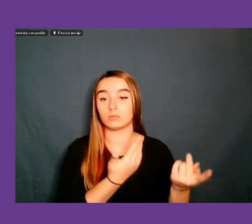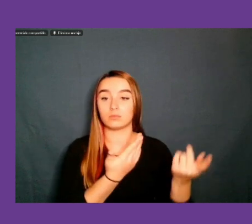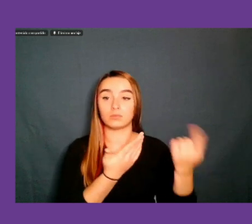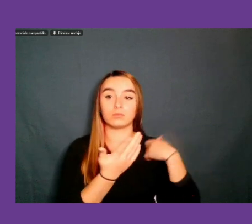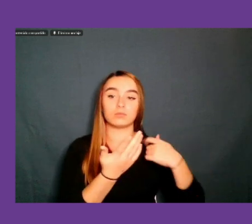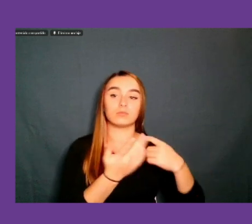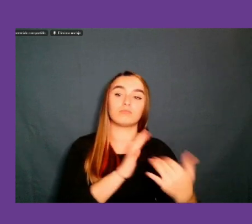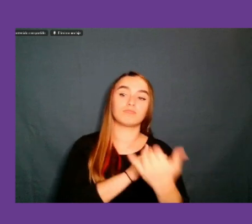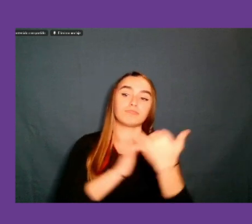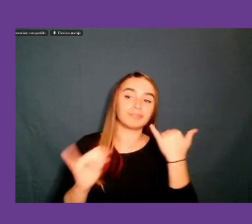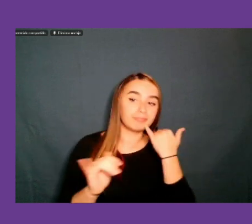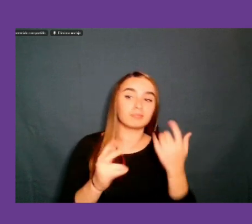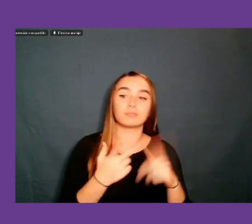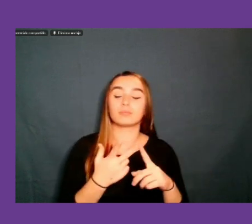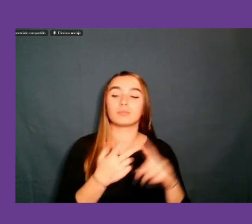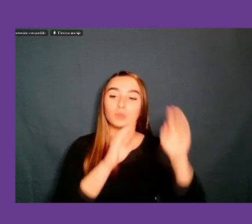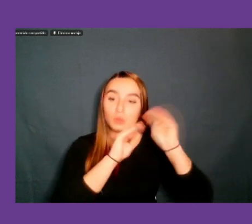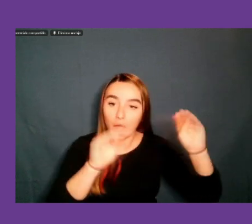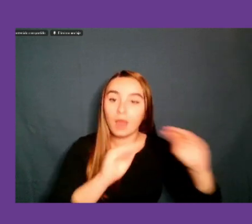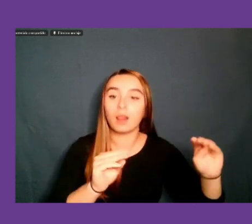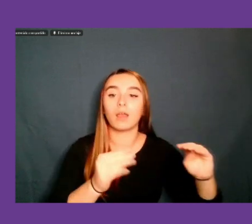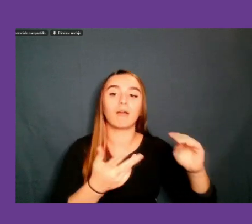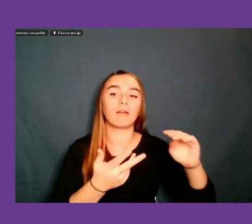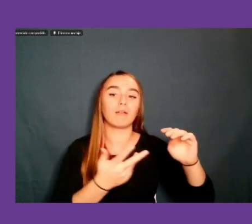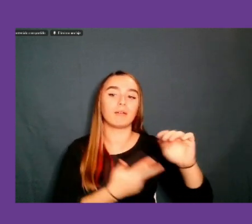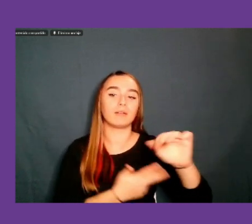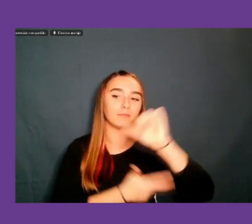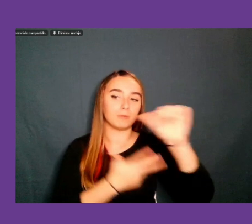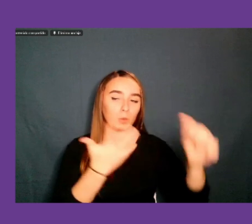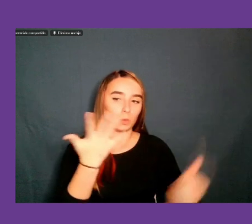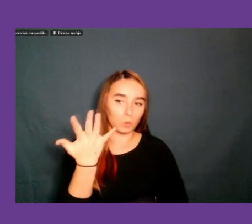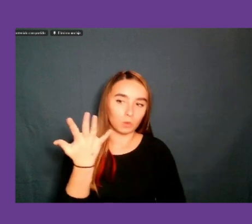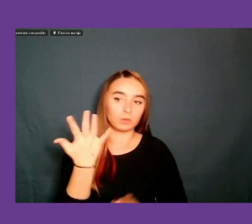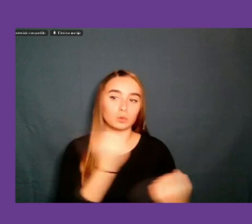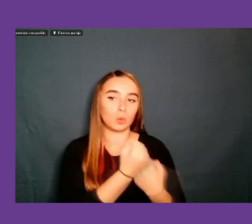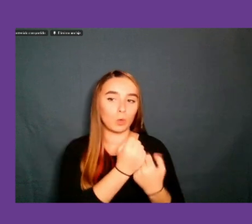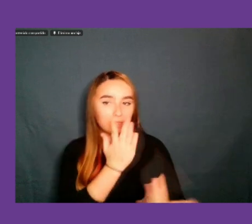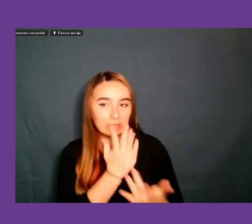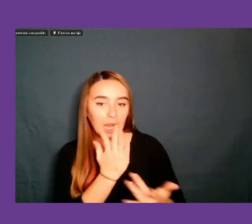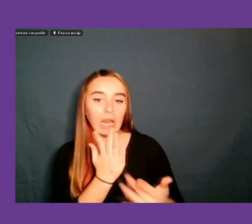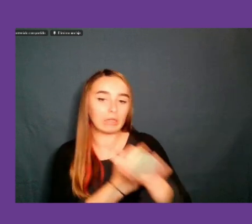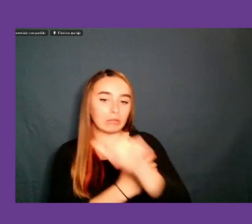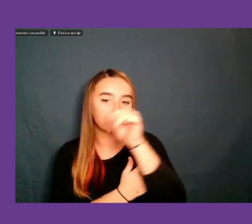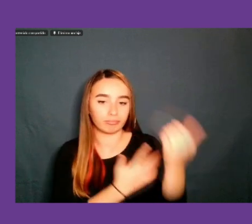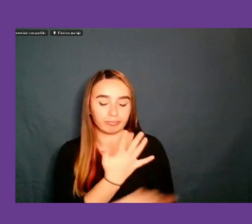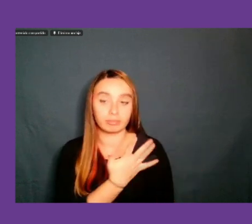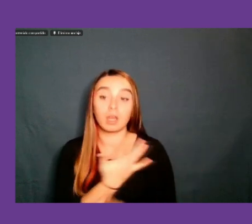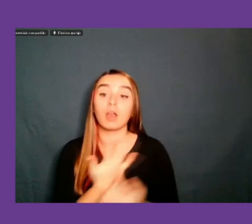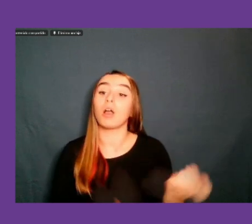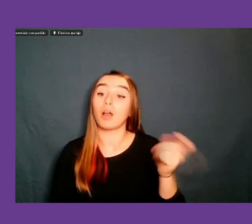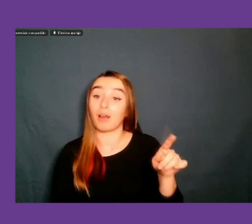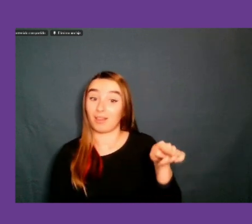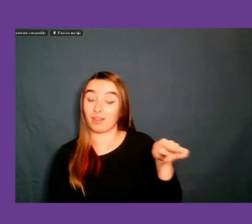service, and training service. And how this could be accessible, how